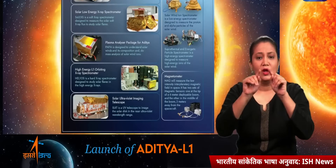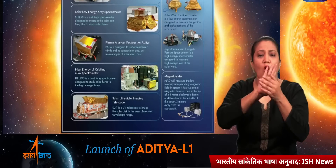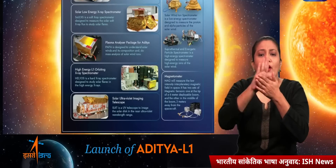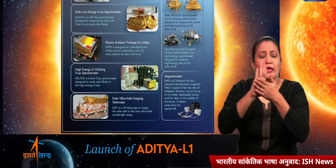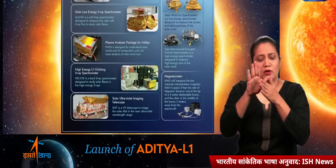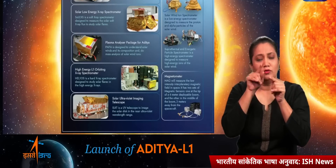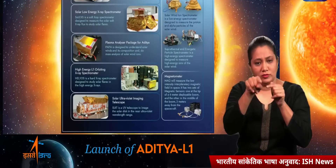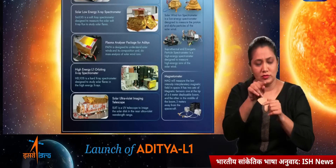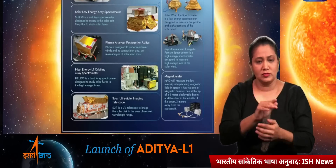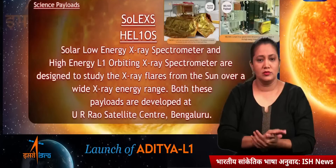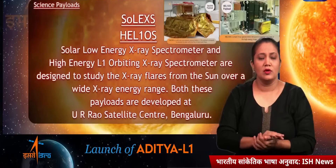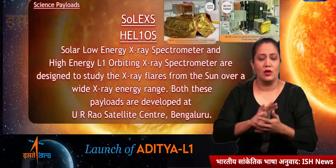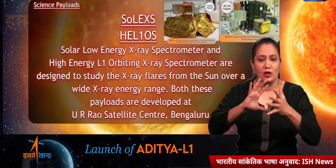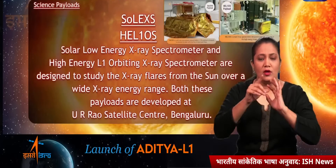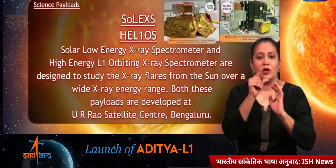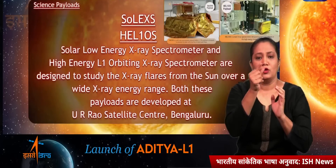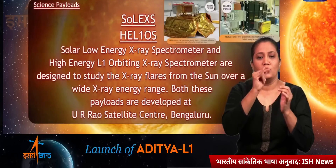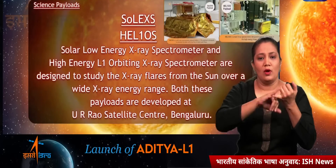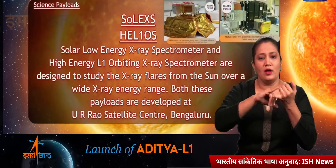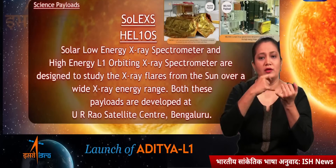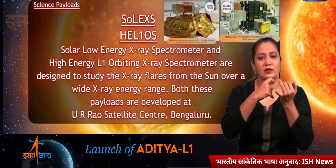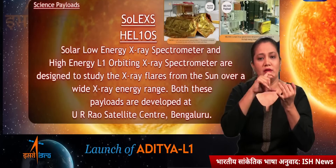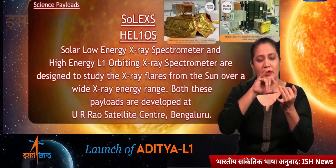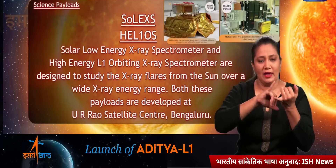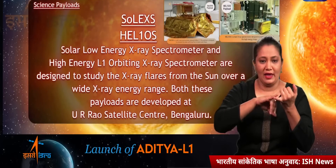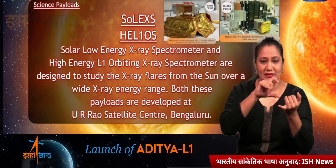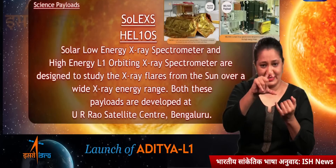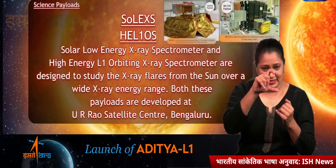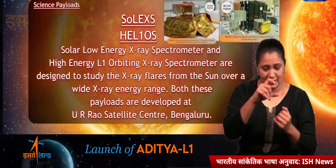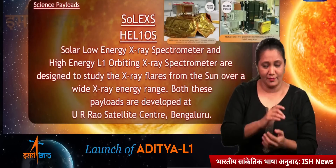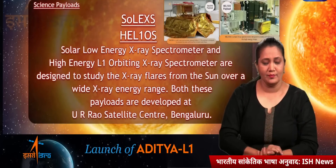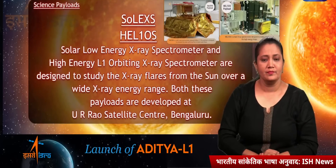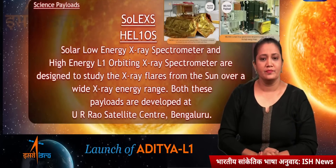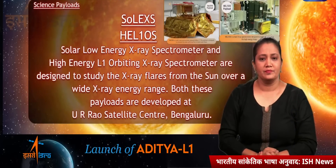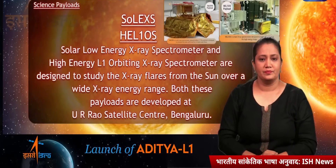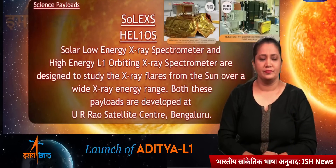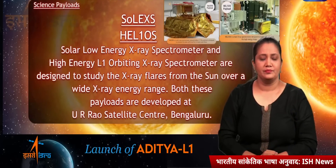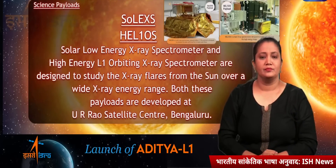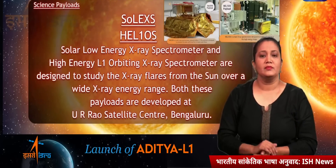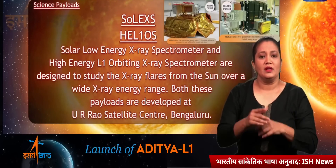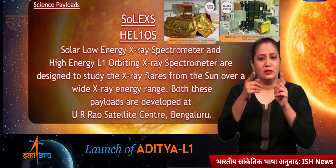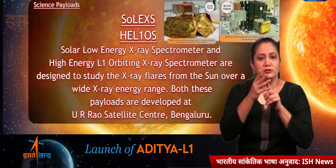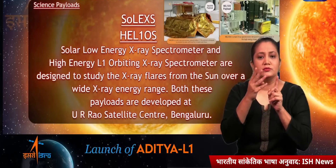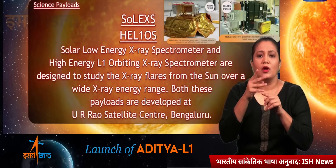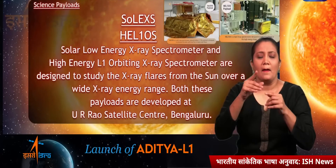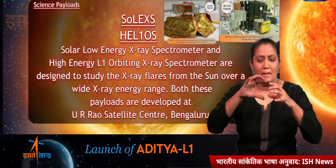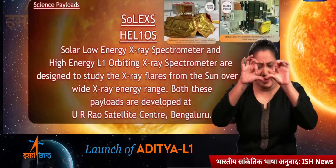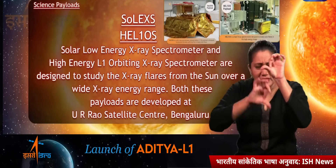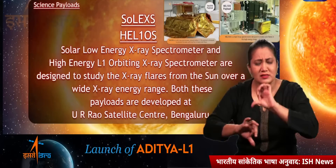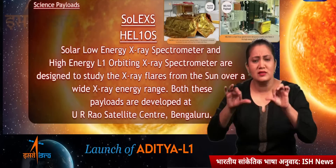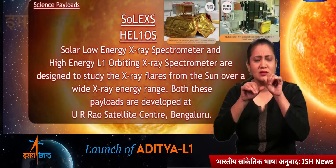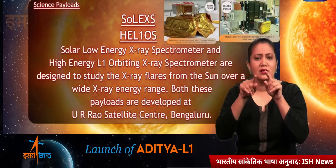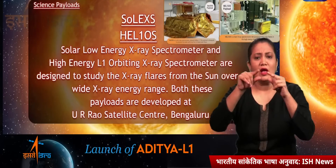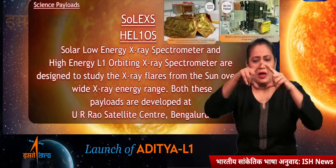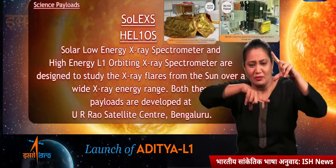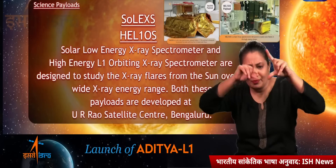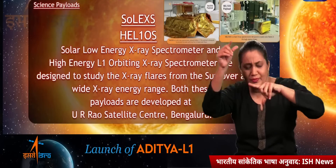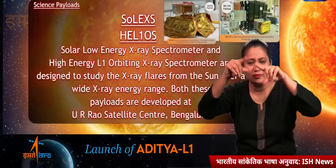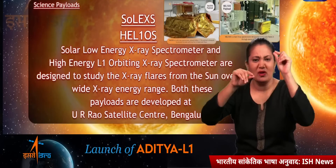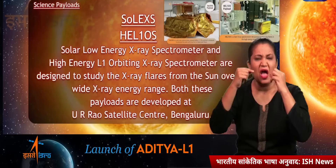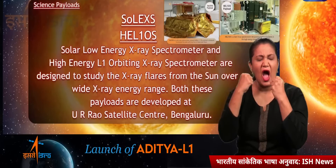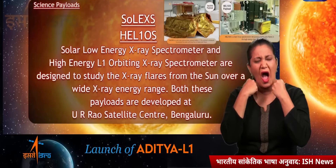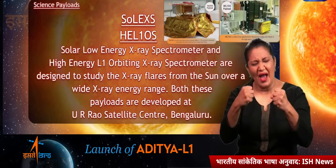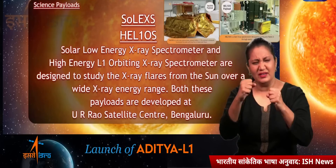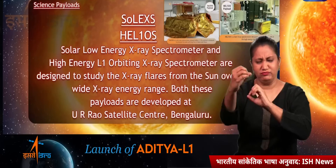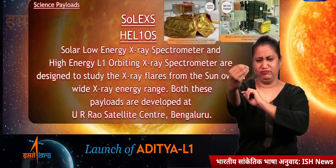HELIOS, developed by URSE. Is a hard X-ray spectrometer designed to study solar flares in high